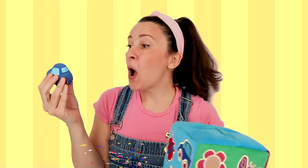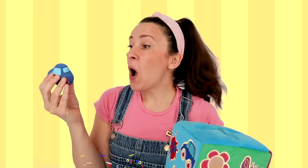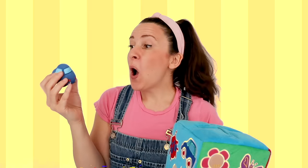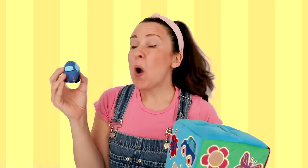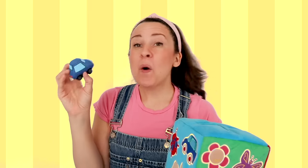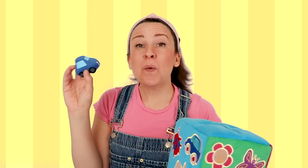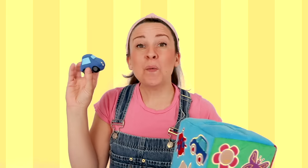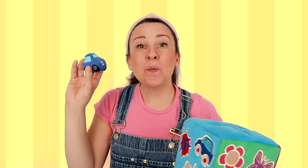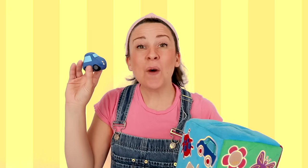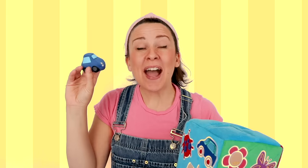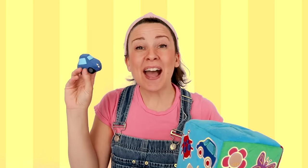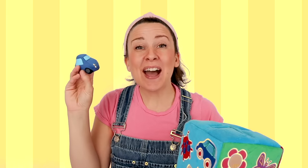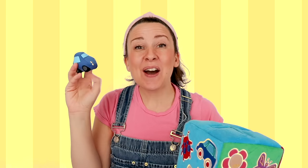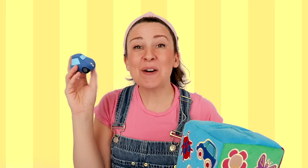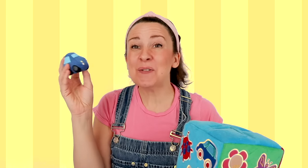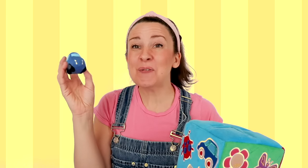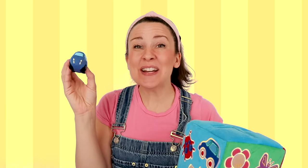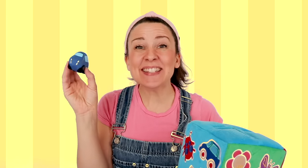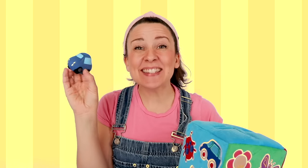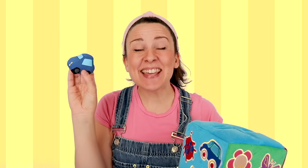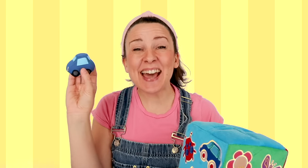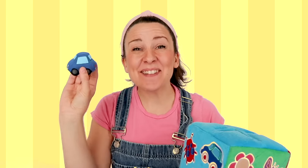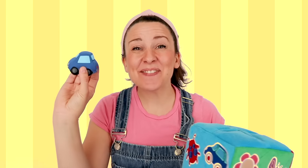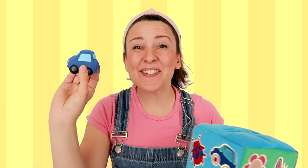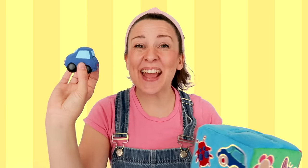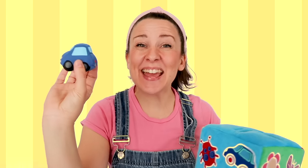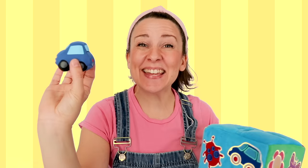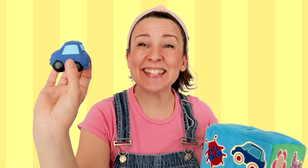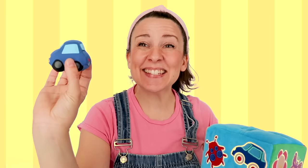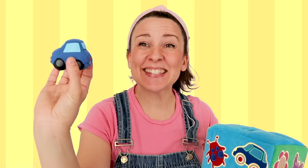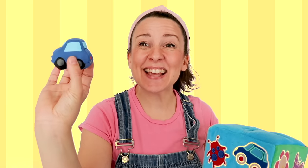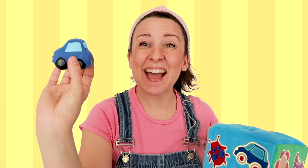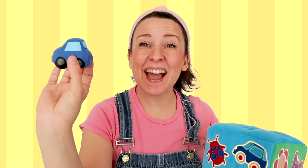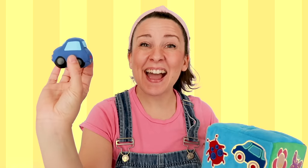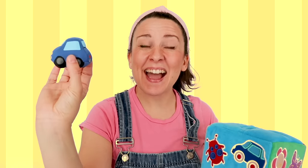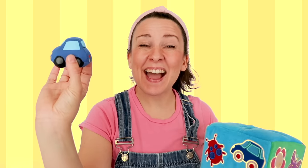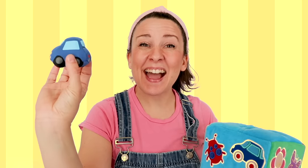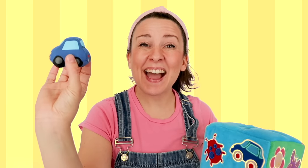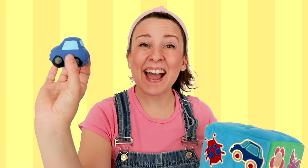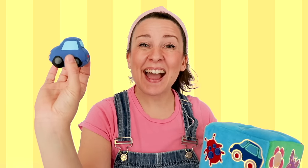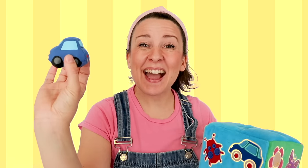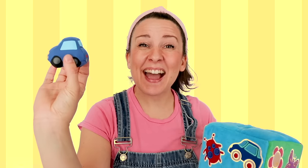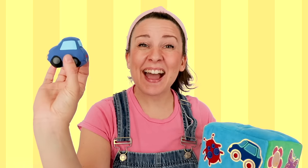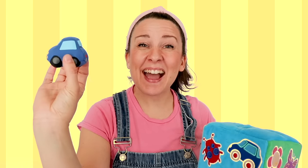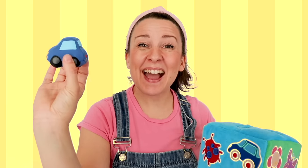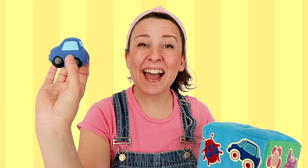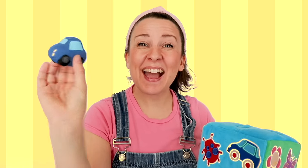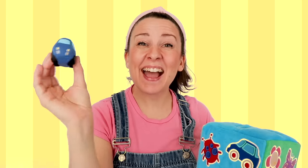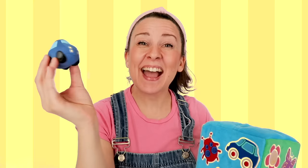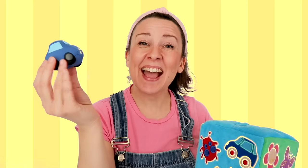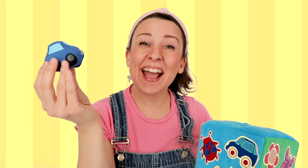Out. Wow. What's that, friends?